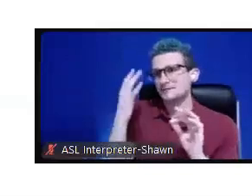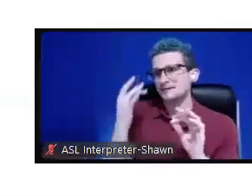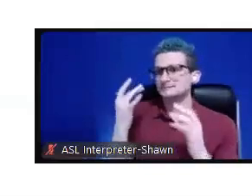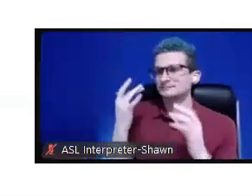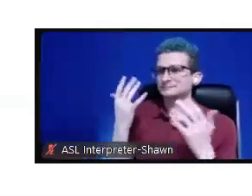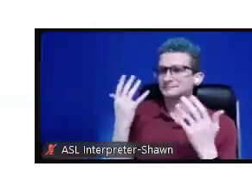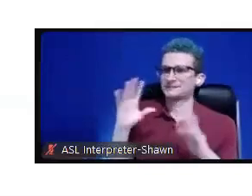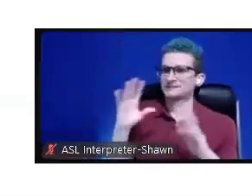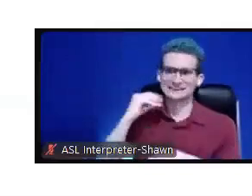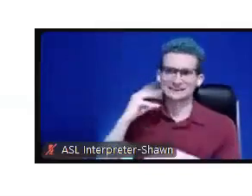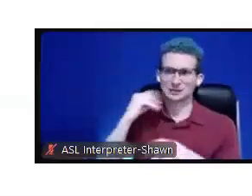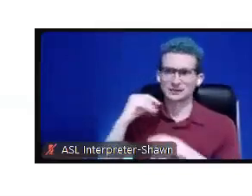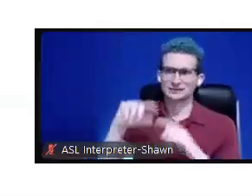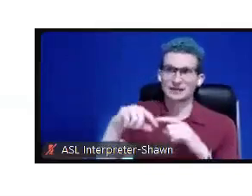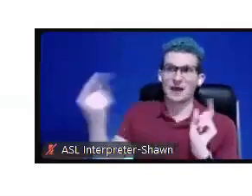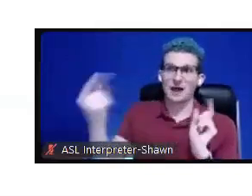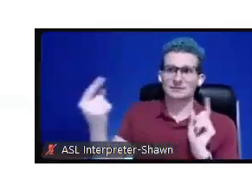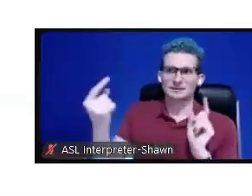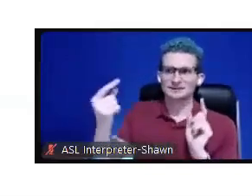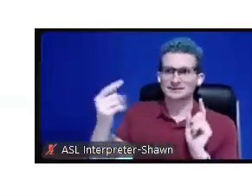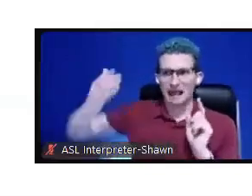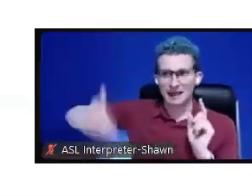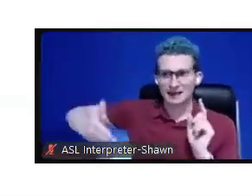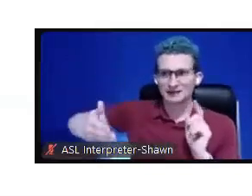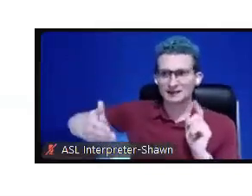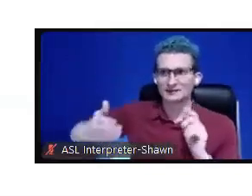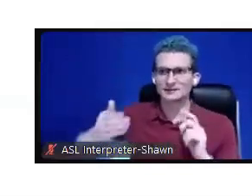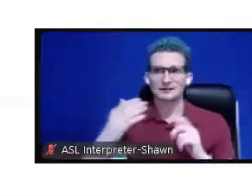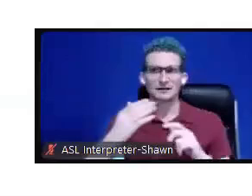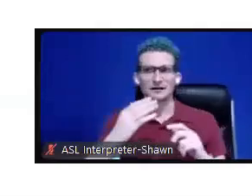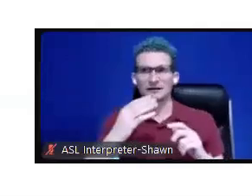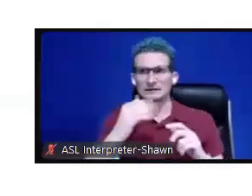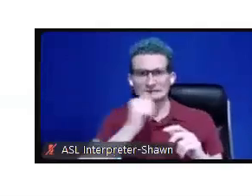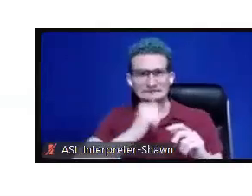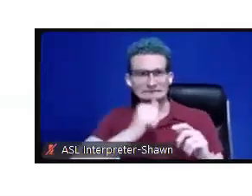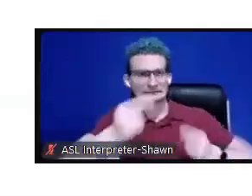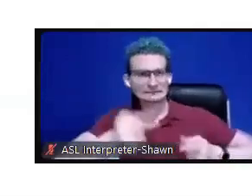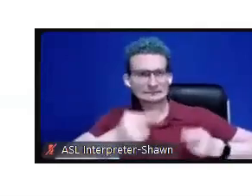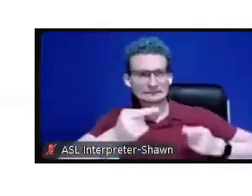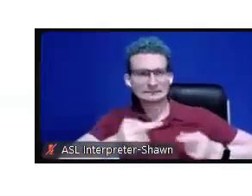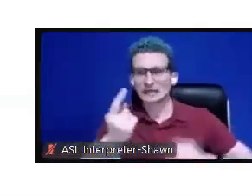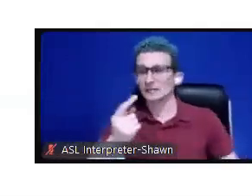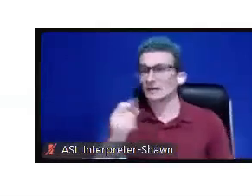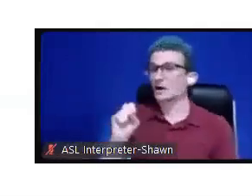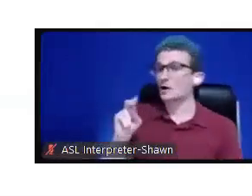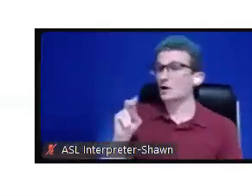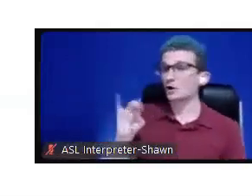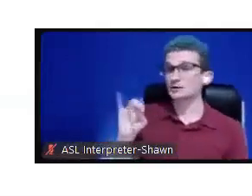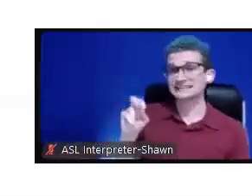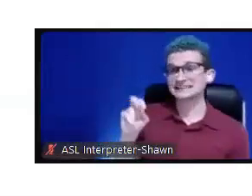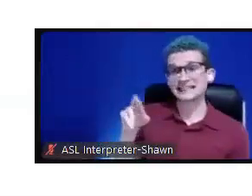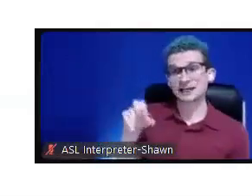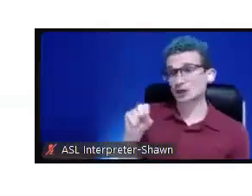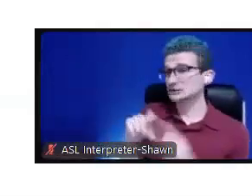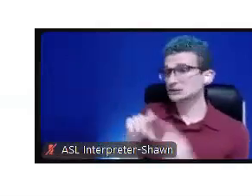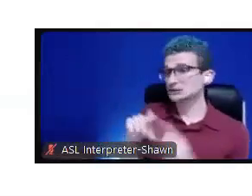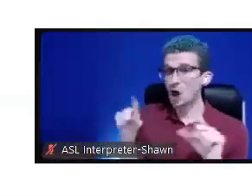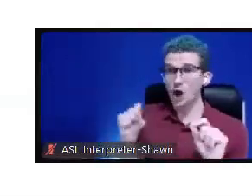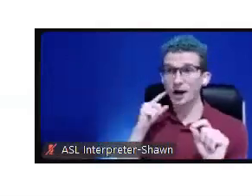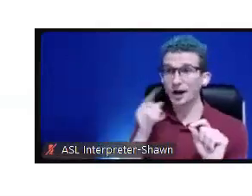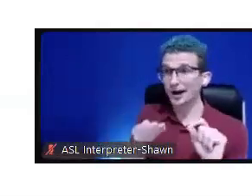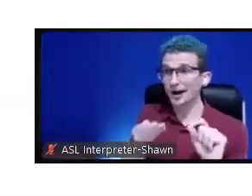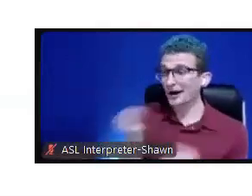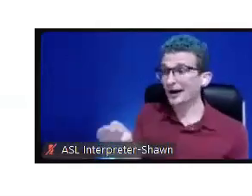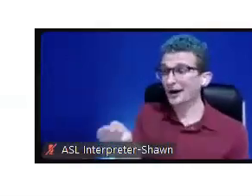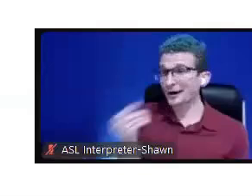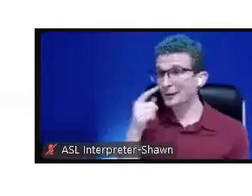somebody's like, when you're not in a good place and somebody's like, here's a Snickers if you could get, if you could fill out this